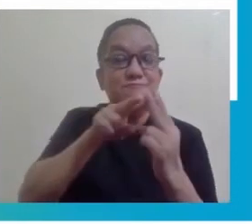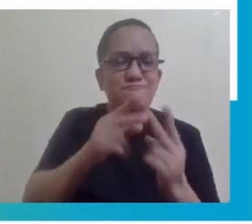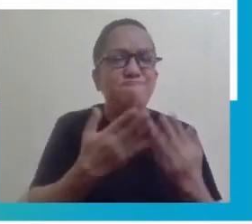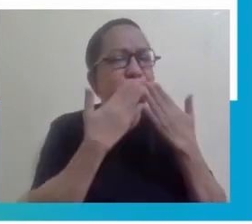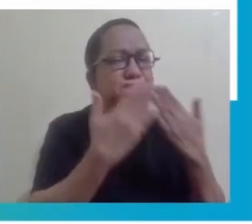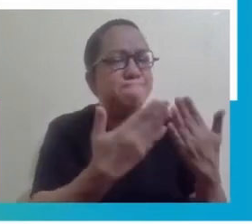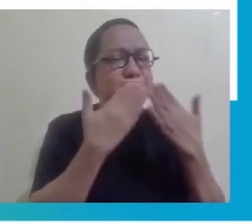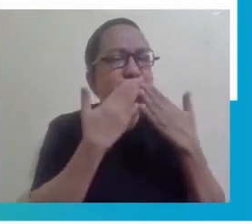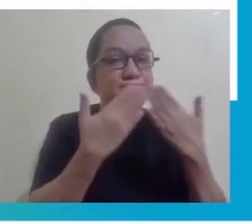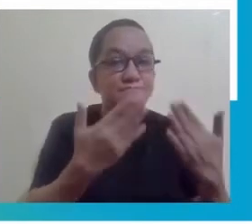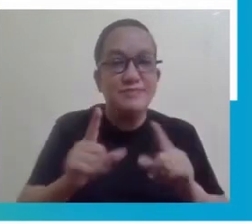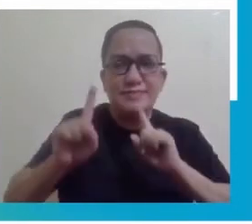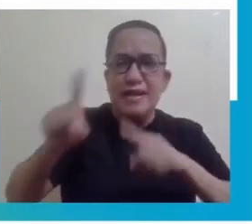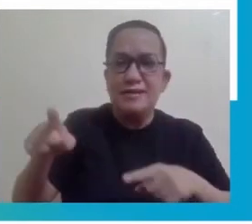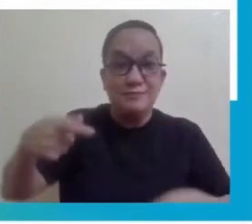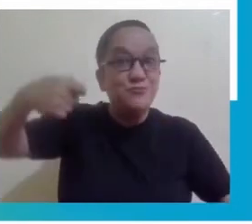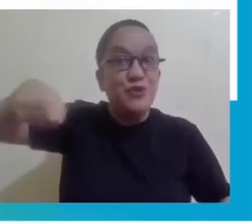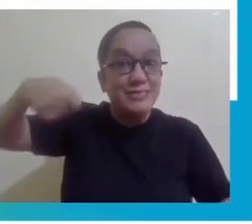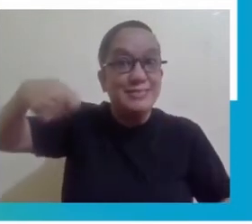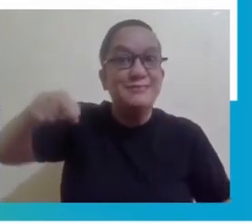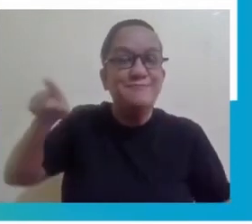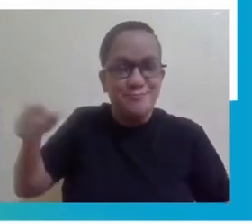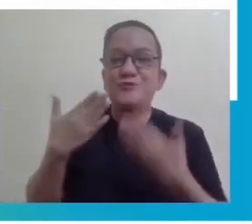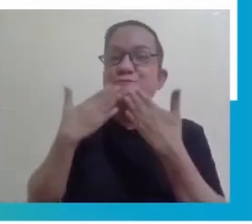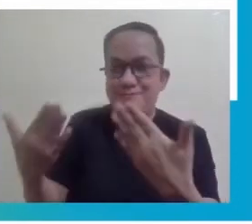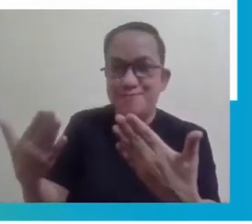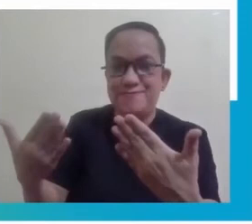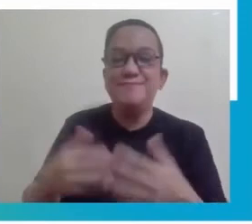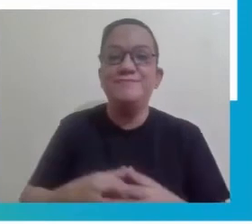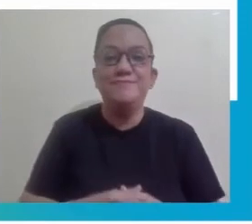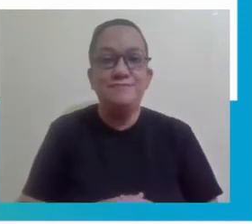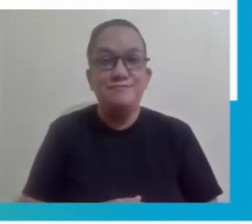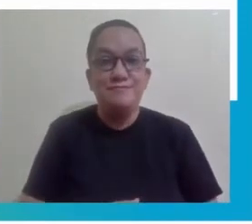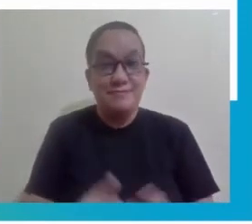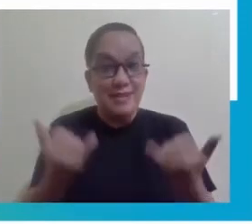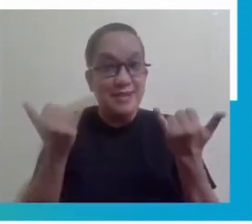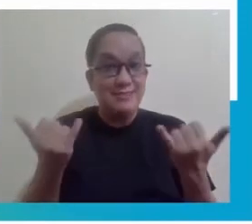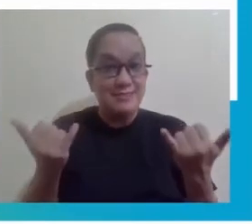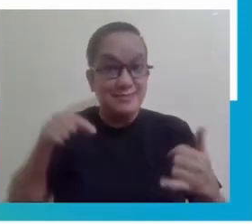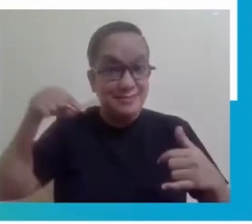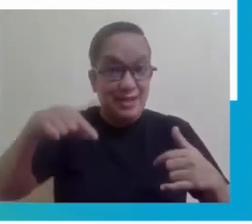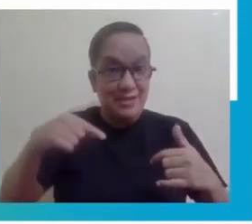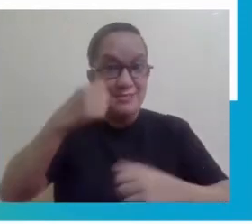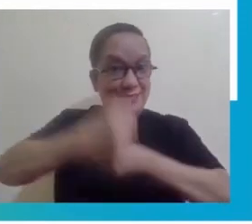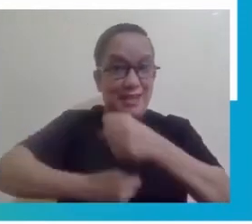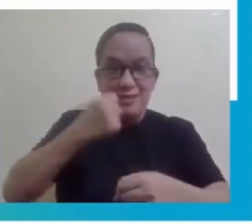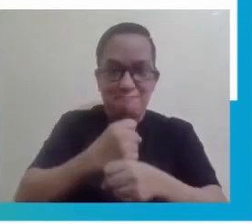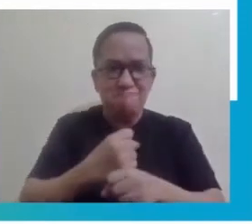the civil society program of the this annual meeting, the forum is leading two sessions,